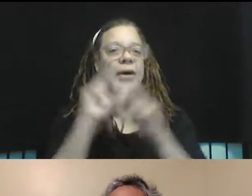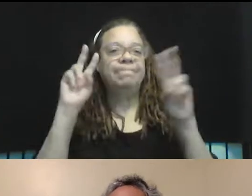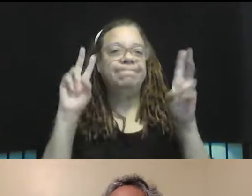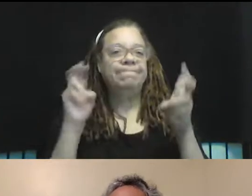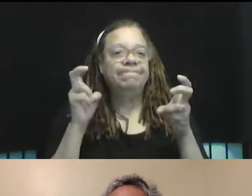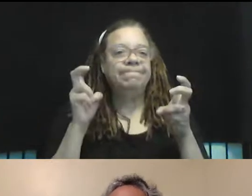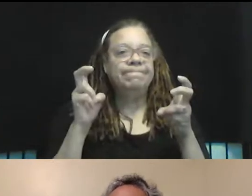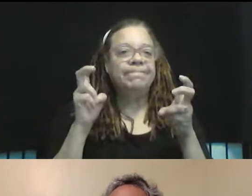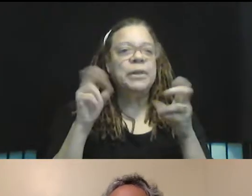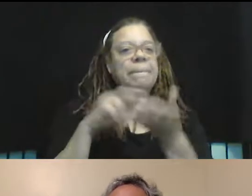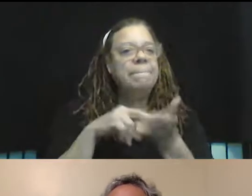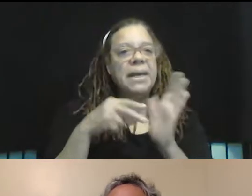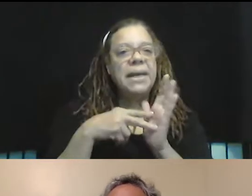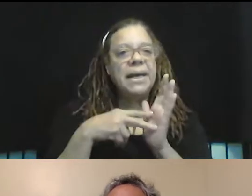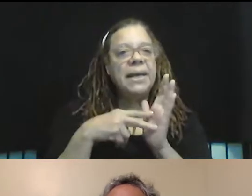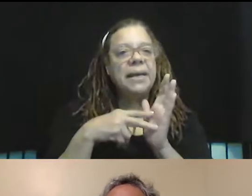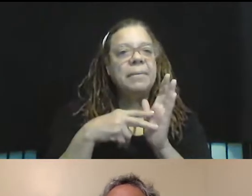What do you mean?